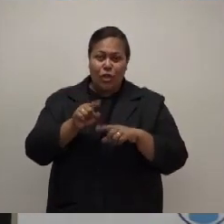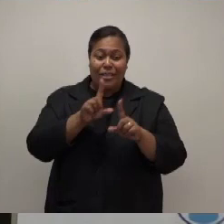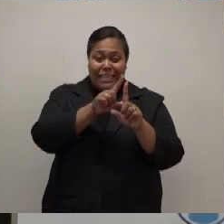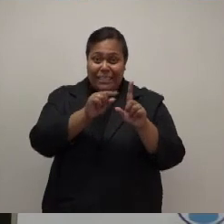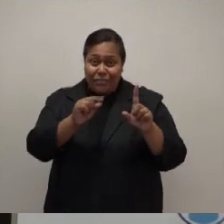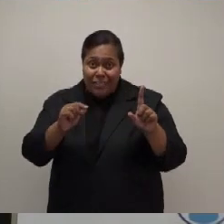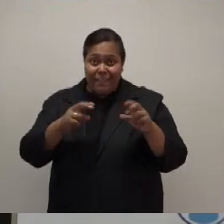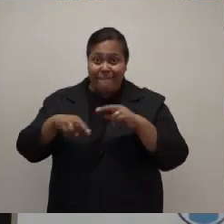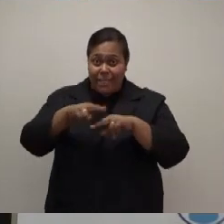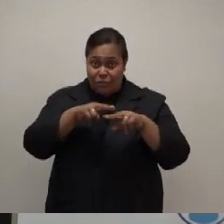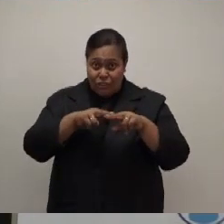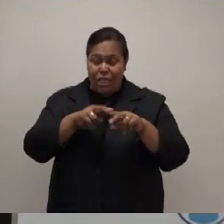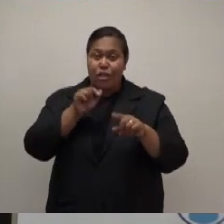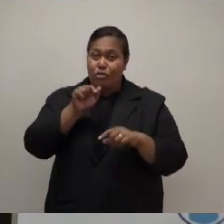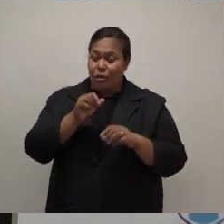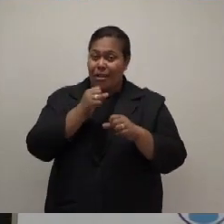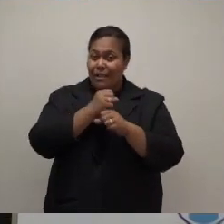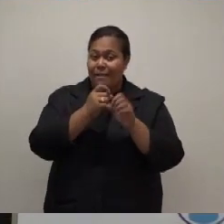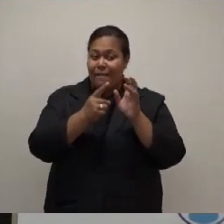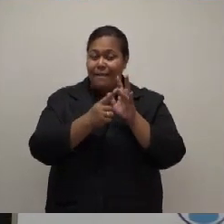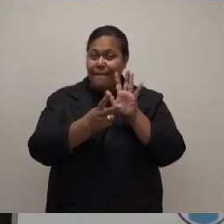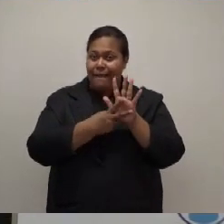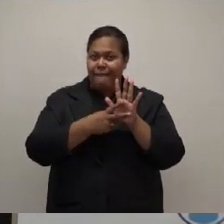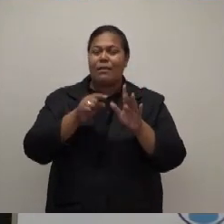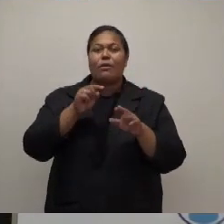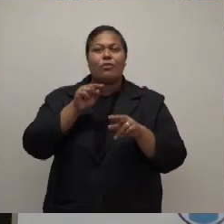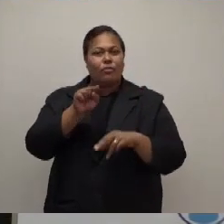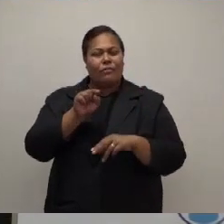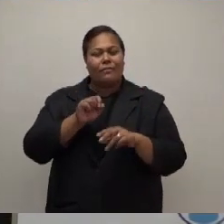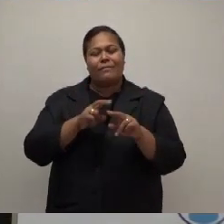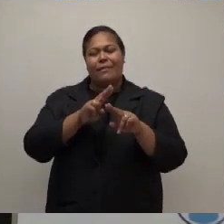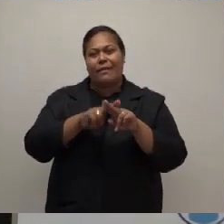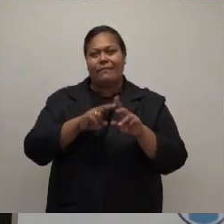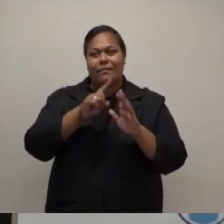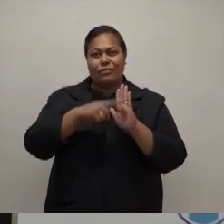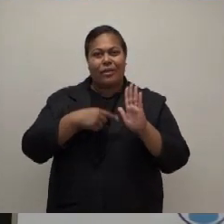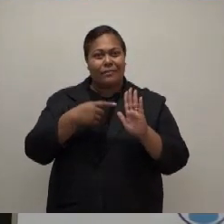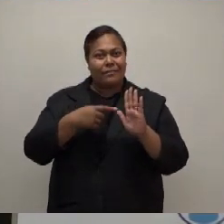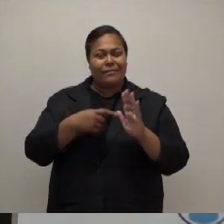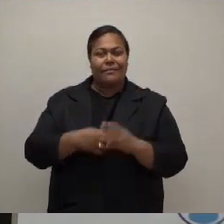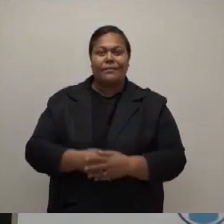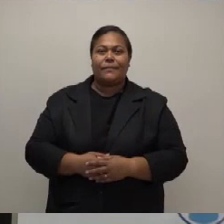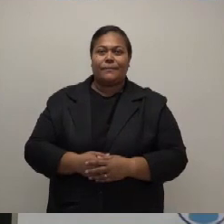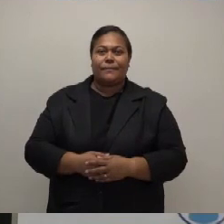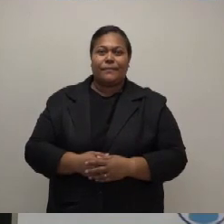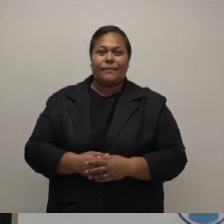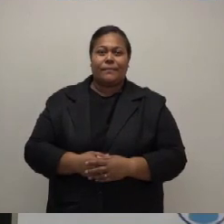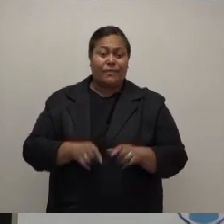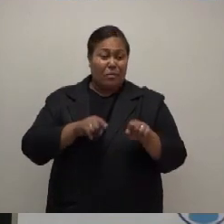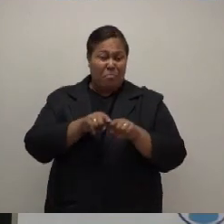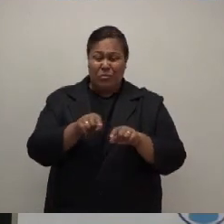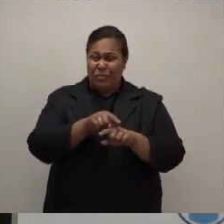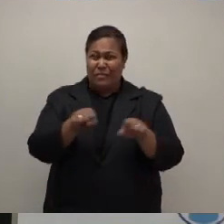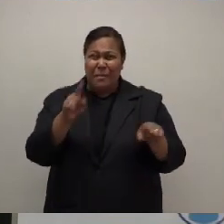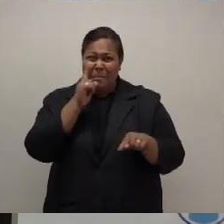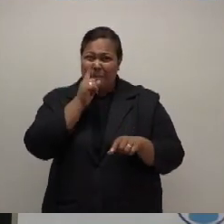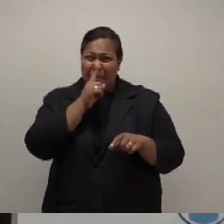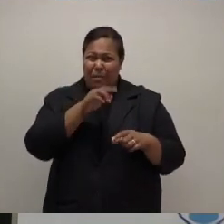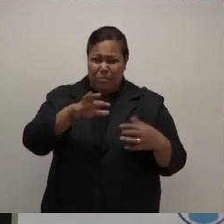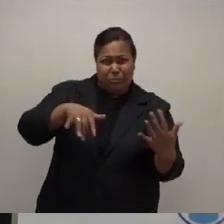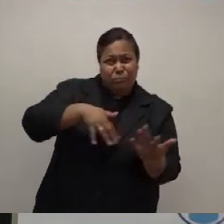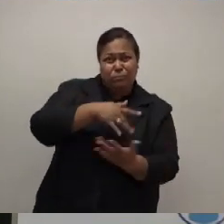www.carefiji.digitalfiji.gov.fj. Most of our public interactions take place